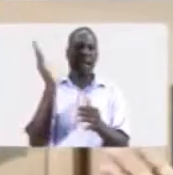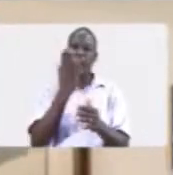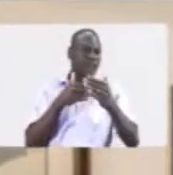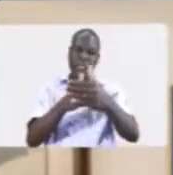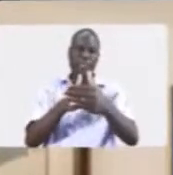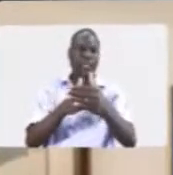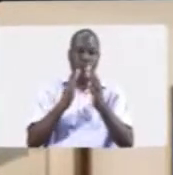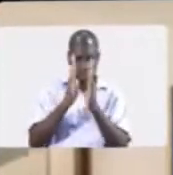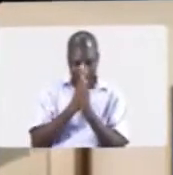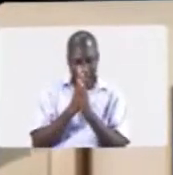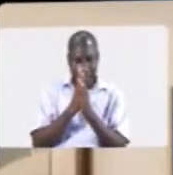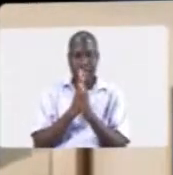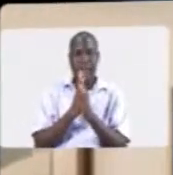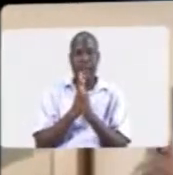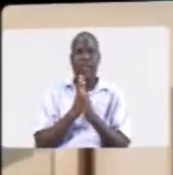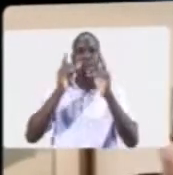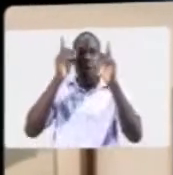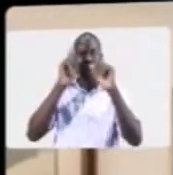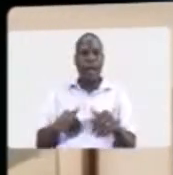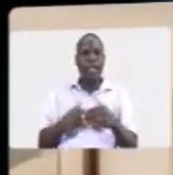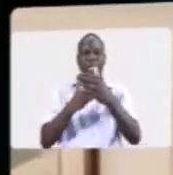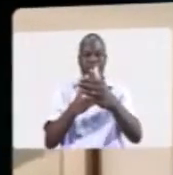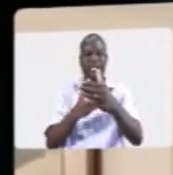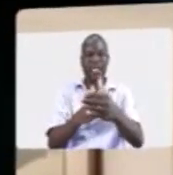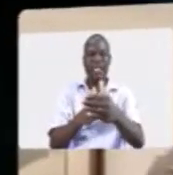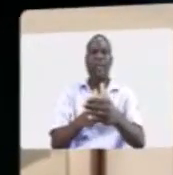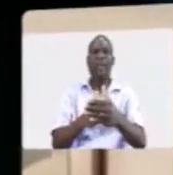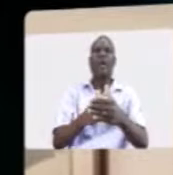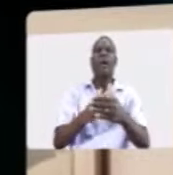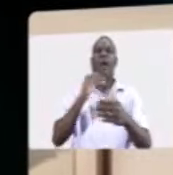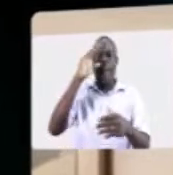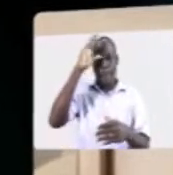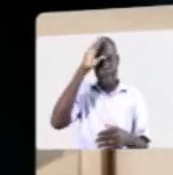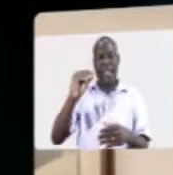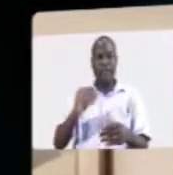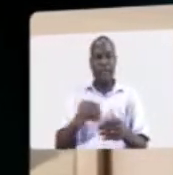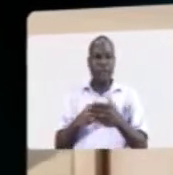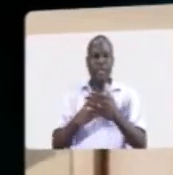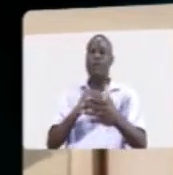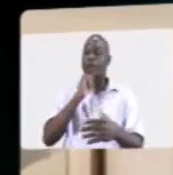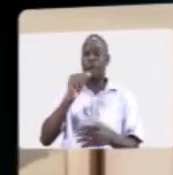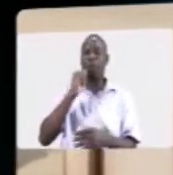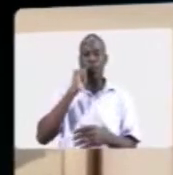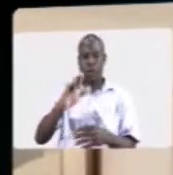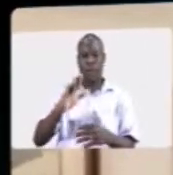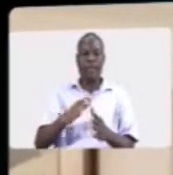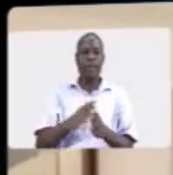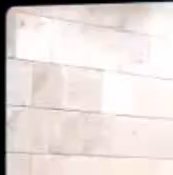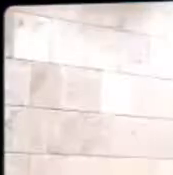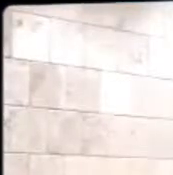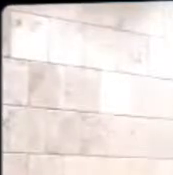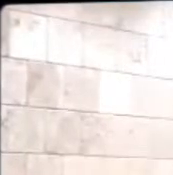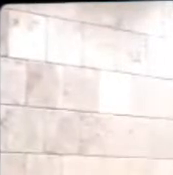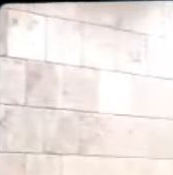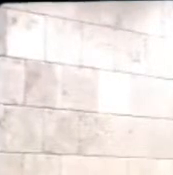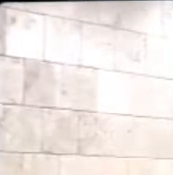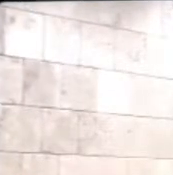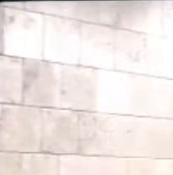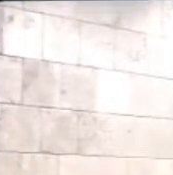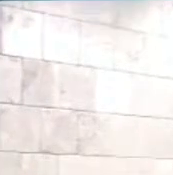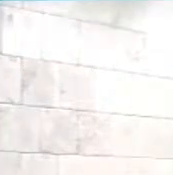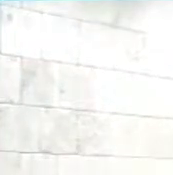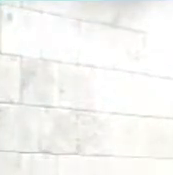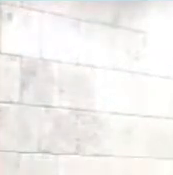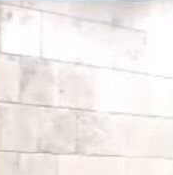and Nimpayanim. I saw the leadership, no, Bible said, and Mamma and Enya, Limu, and Yamma.